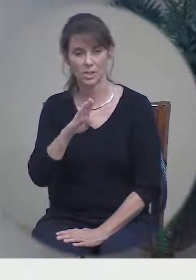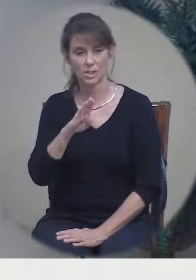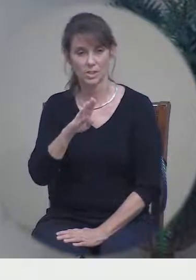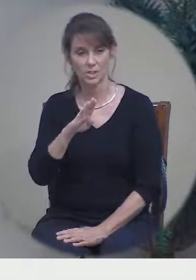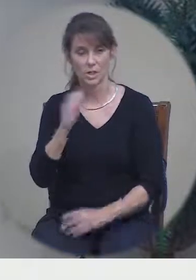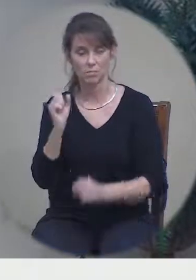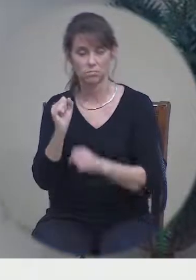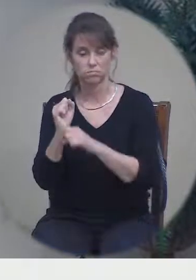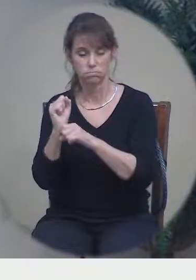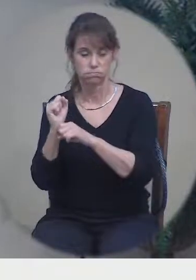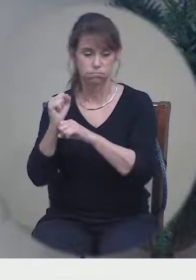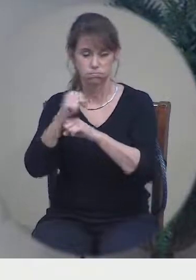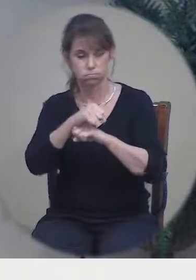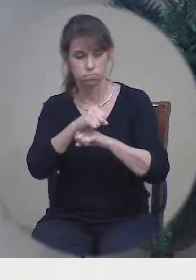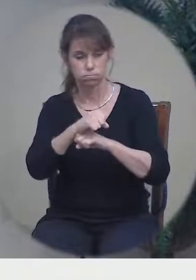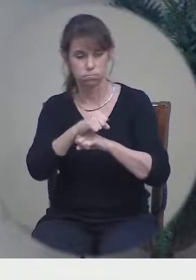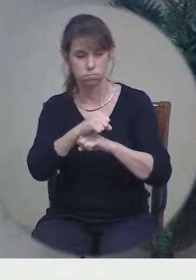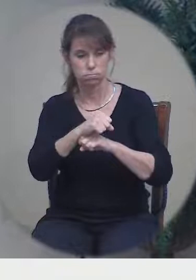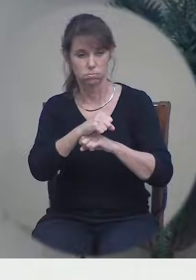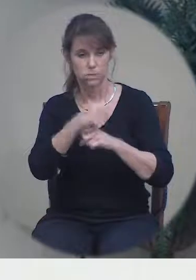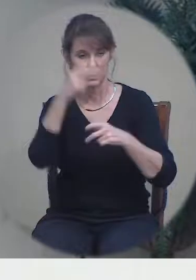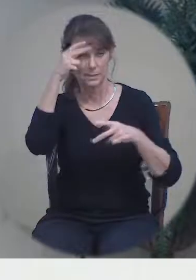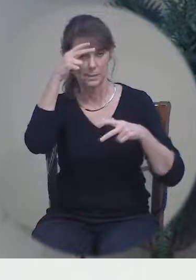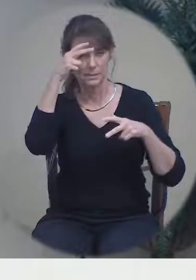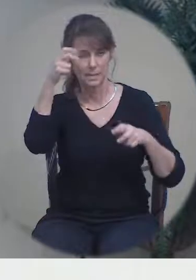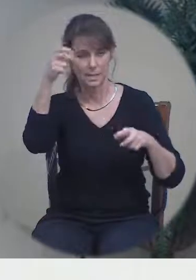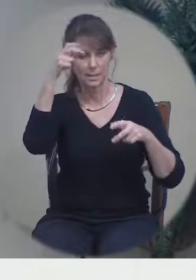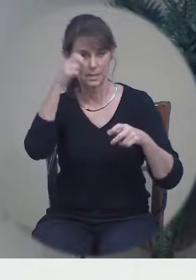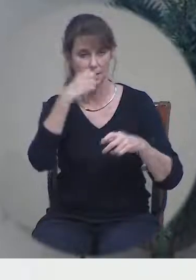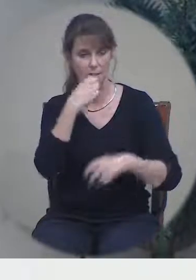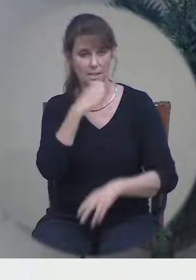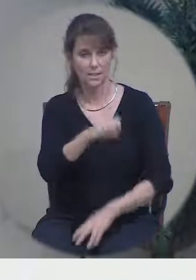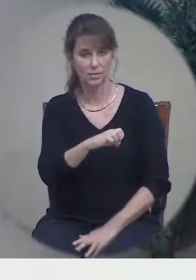to vindicate God's trust in him.